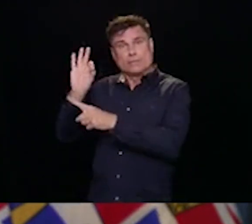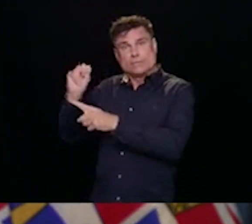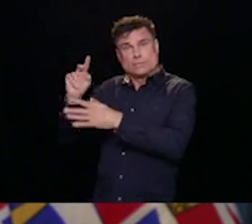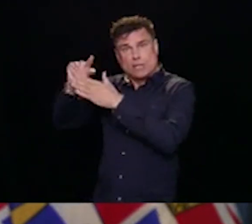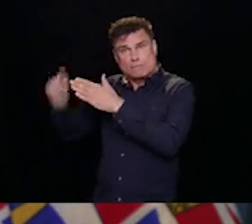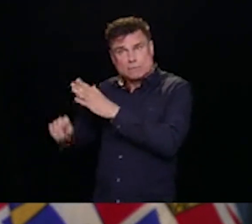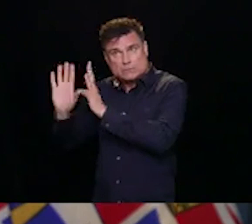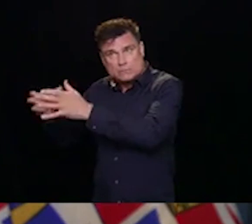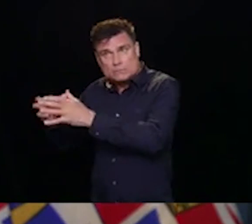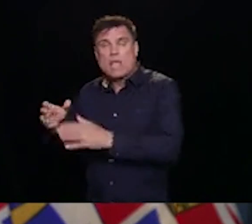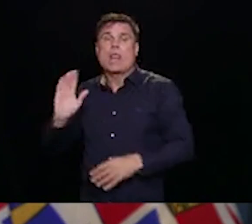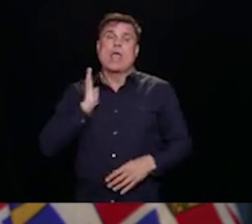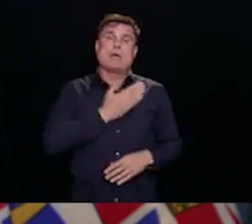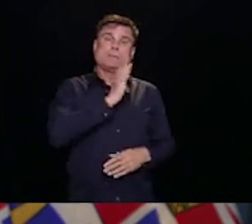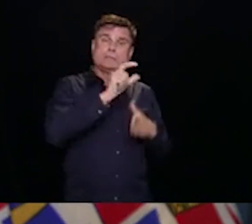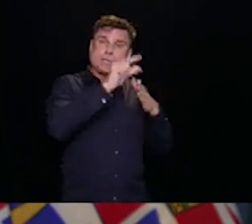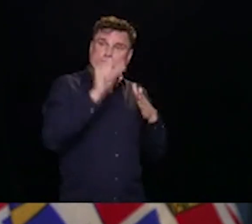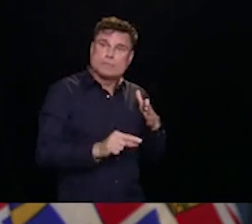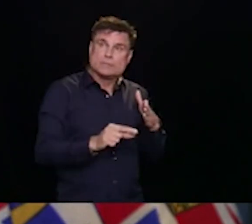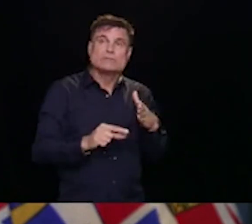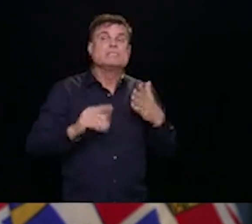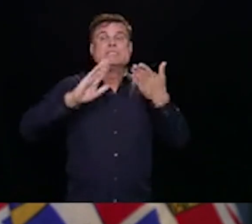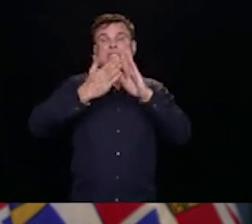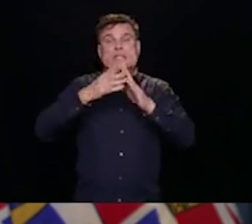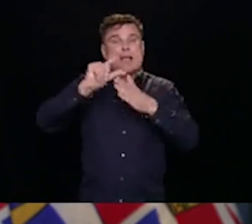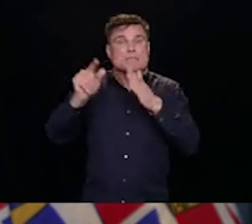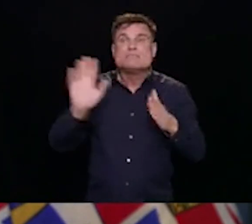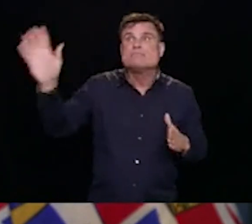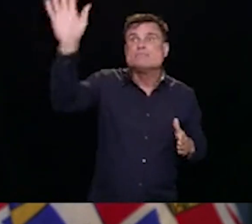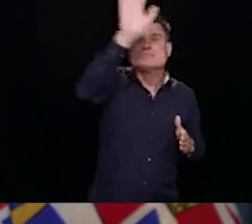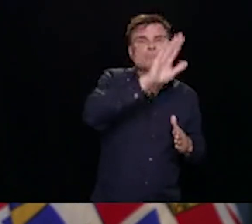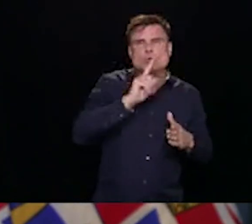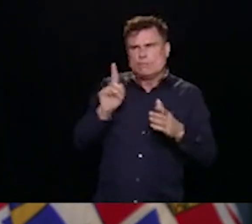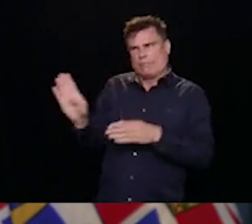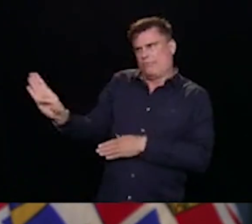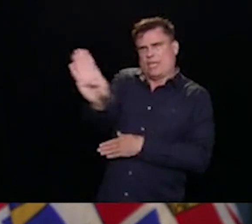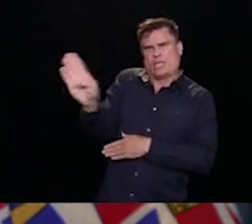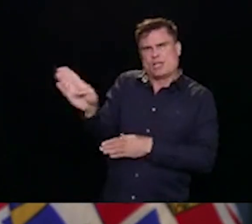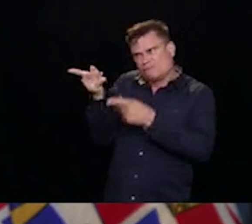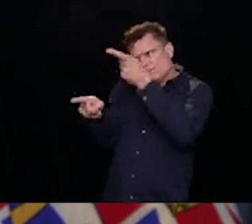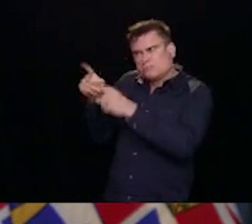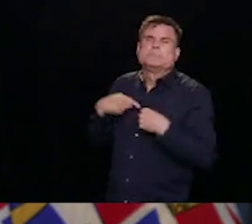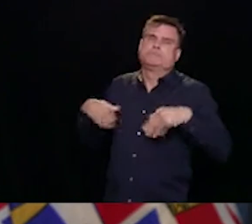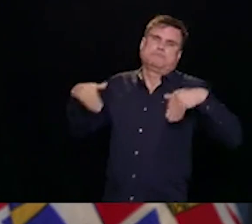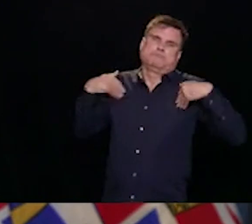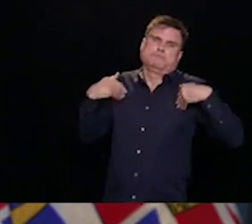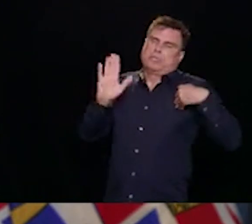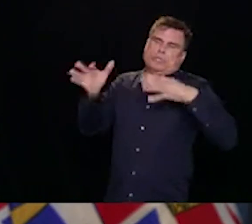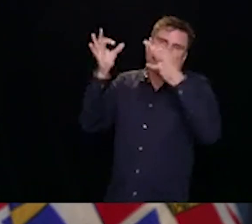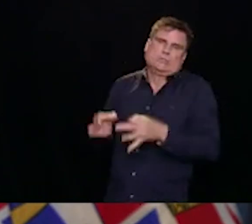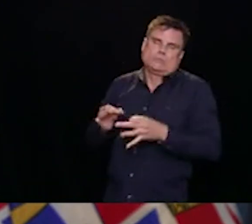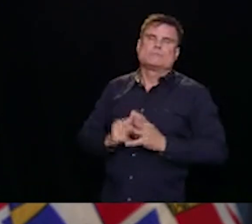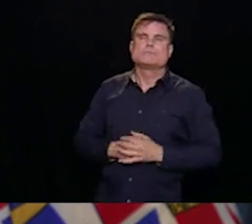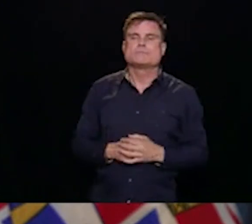comment on those. Vaughn, do you have a follow-up? Yeah, I was just interested again because of